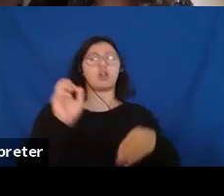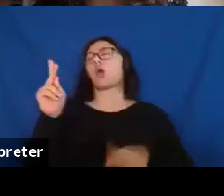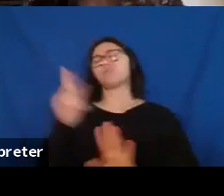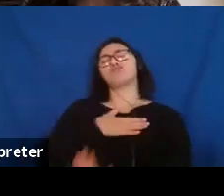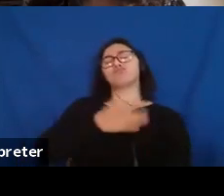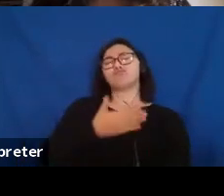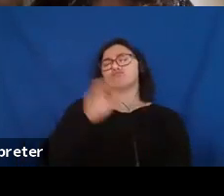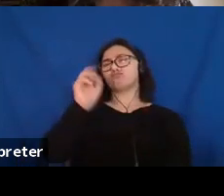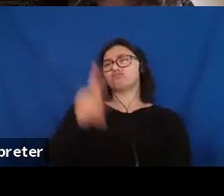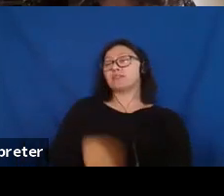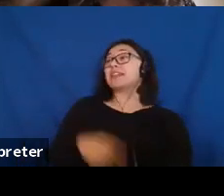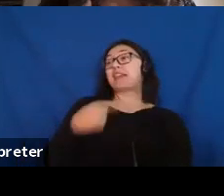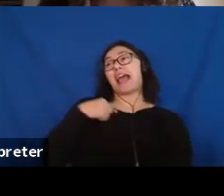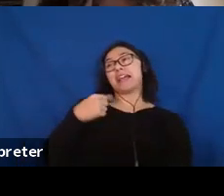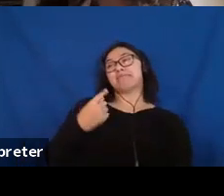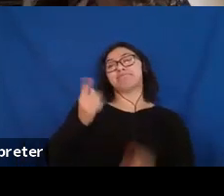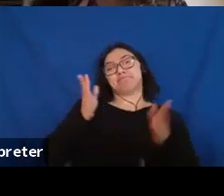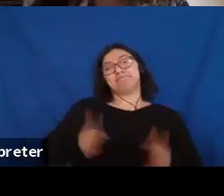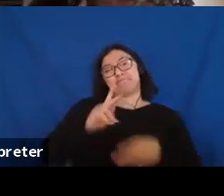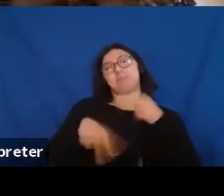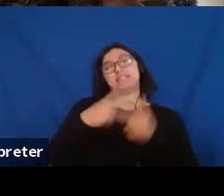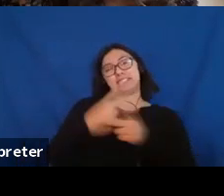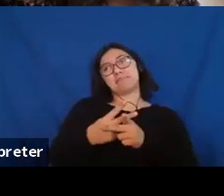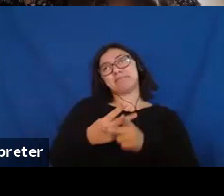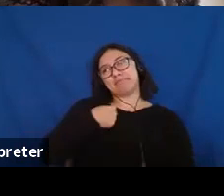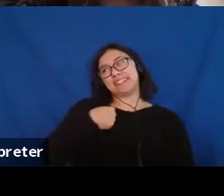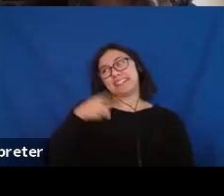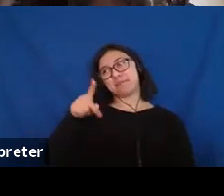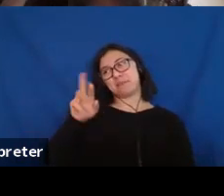I'm one of those people, actually. I'm a predatory listener.